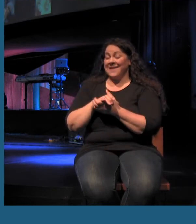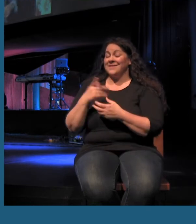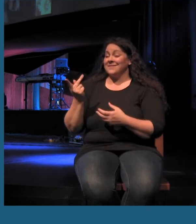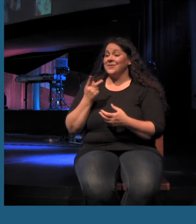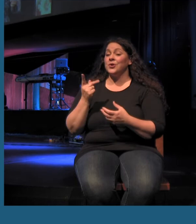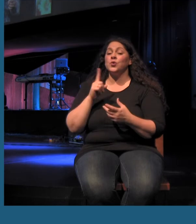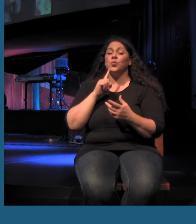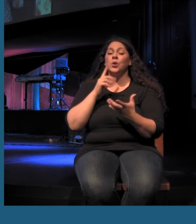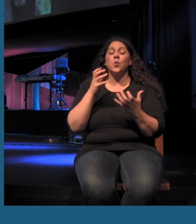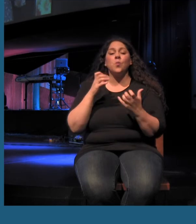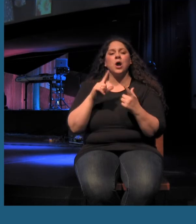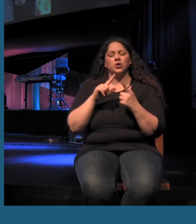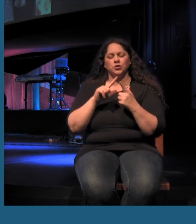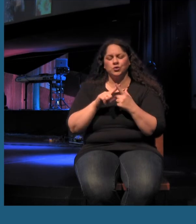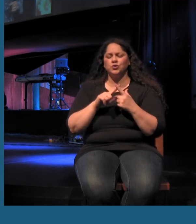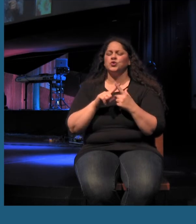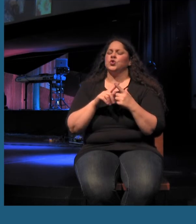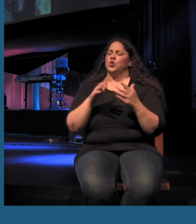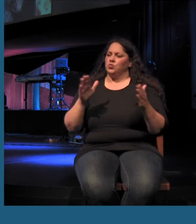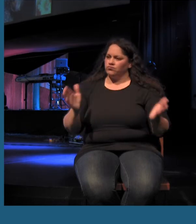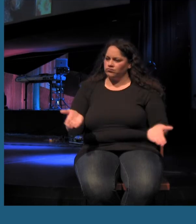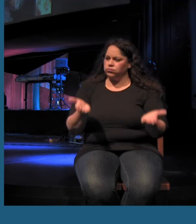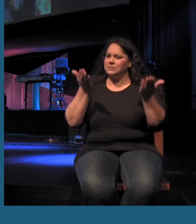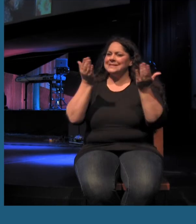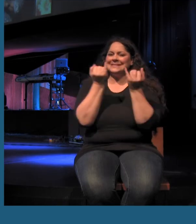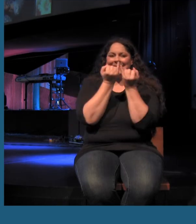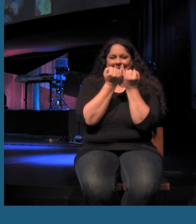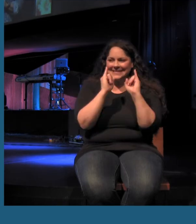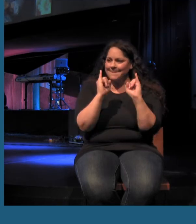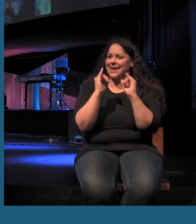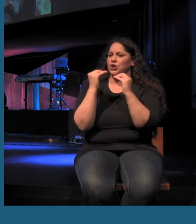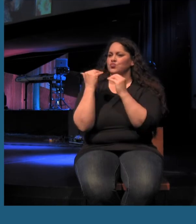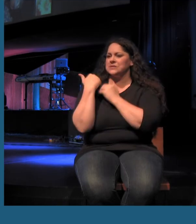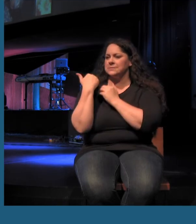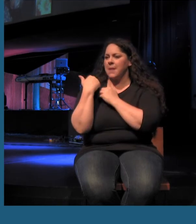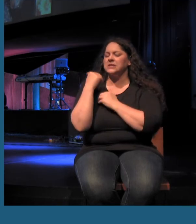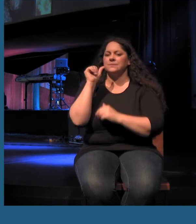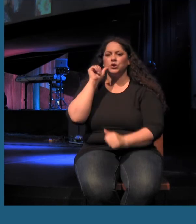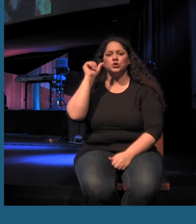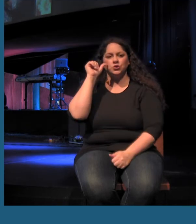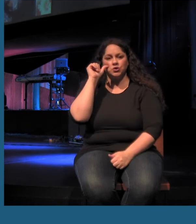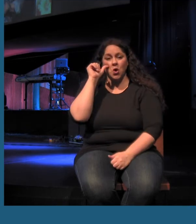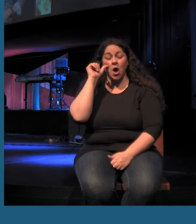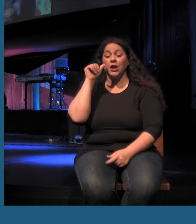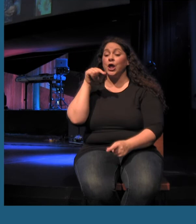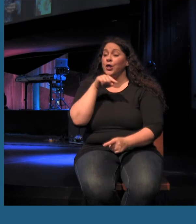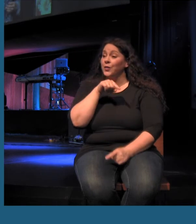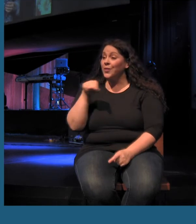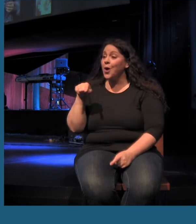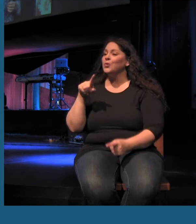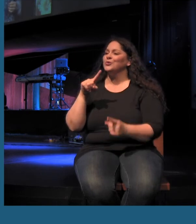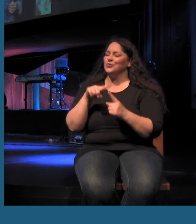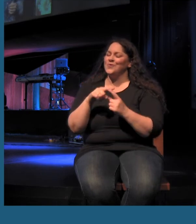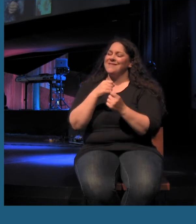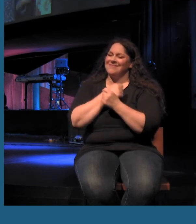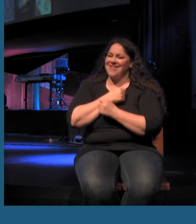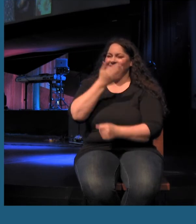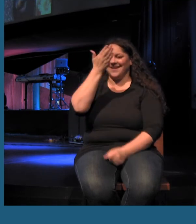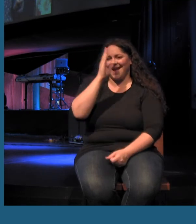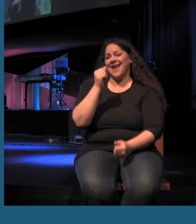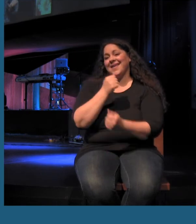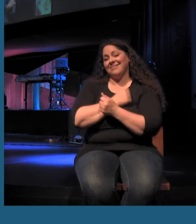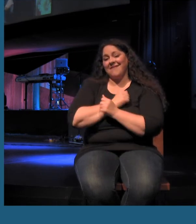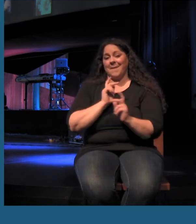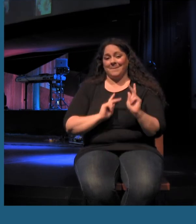parents is to raise independent, responsible adults who love God and love people. Just